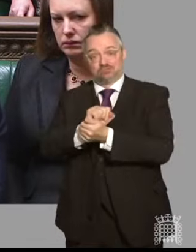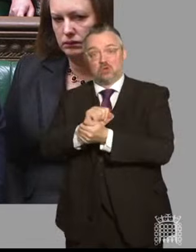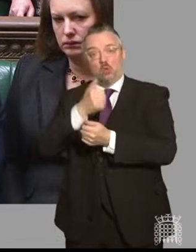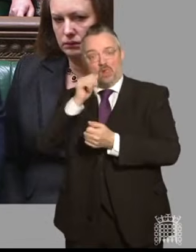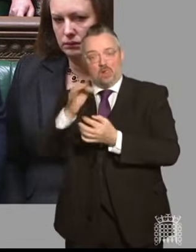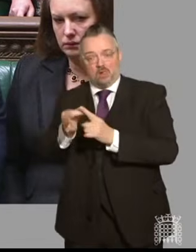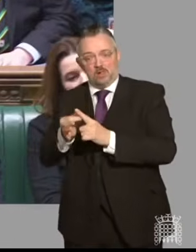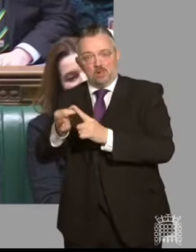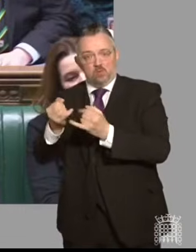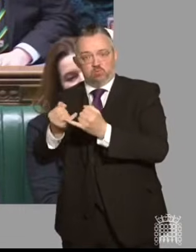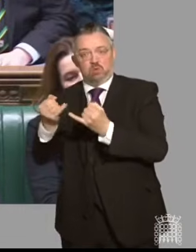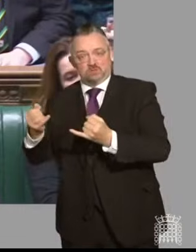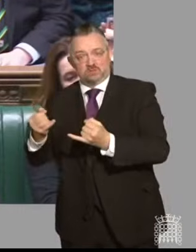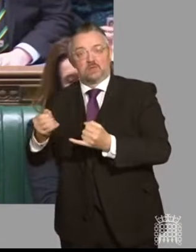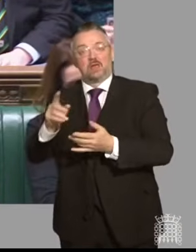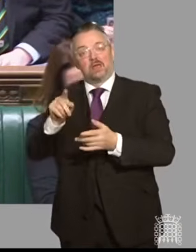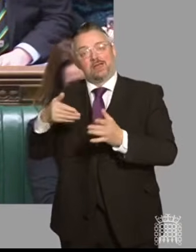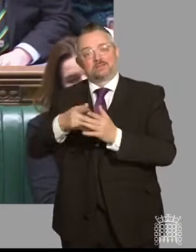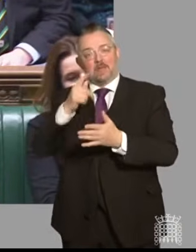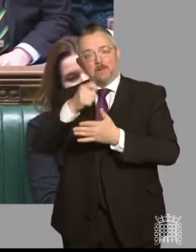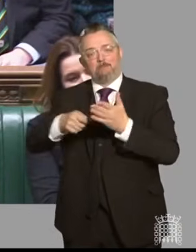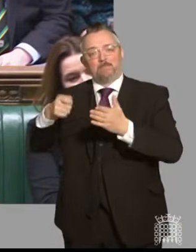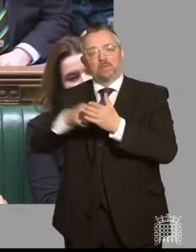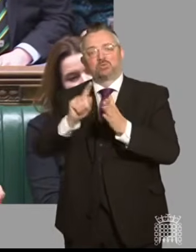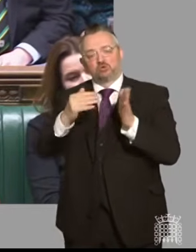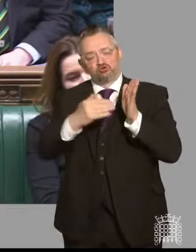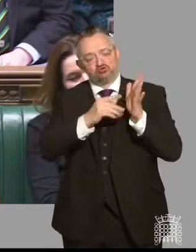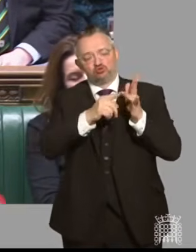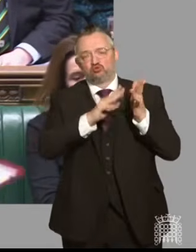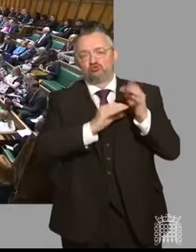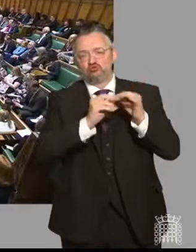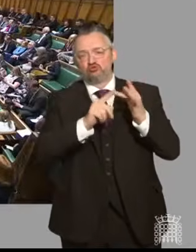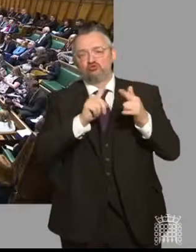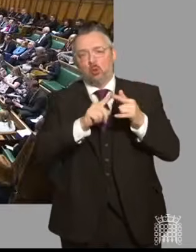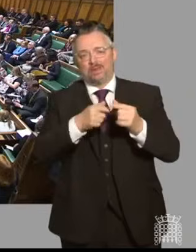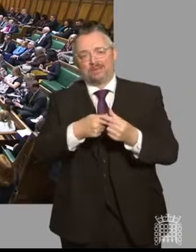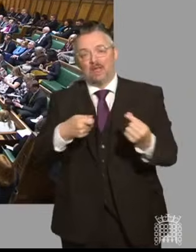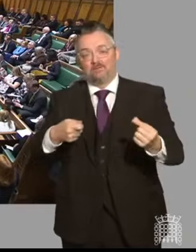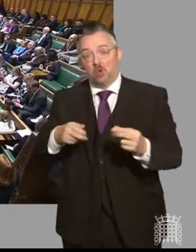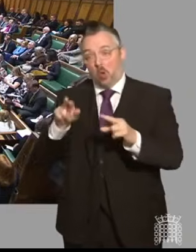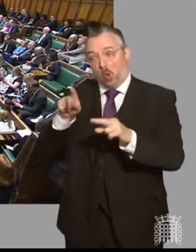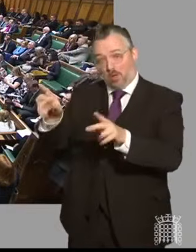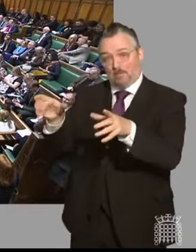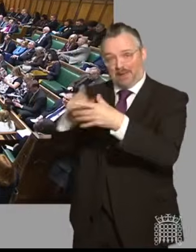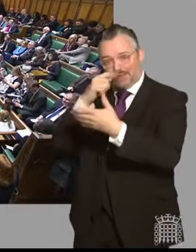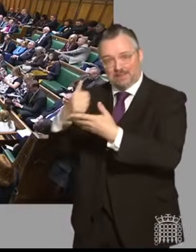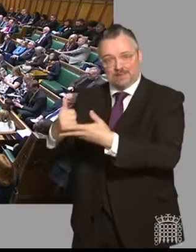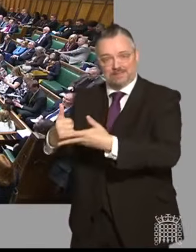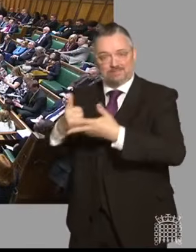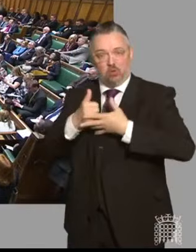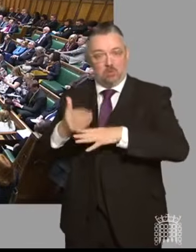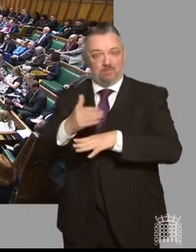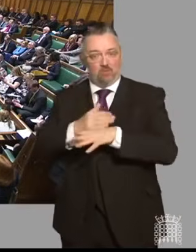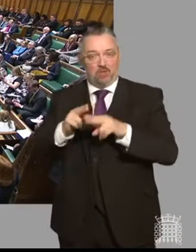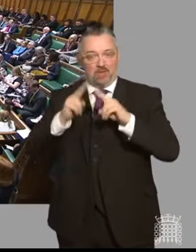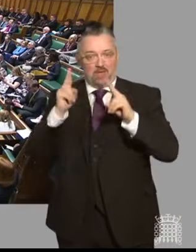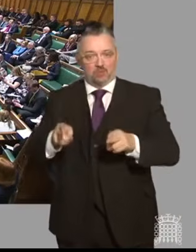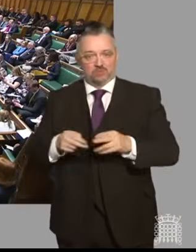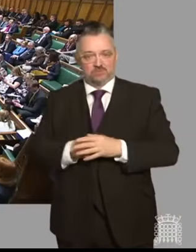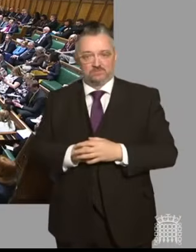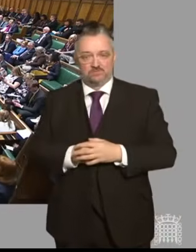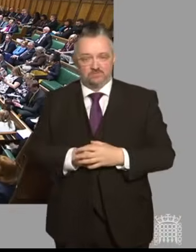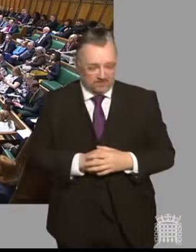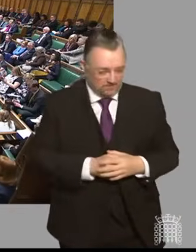very much hope that she and her party will support those proposals when they're put before the House. Alexander Stafford. Much indeed, Mr.